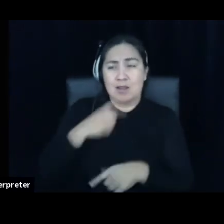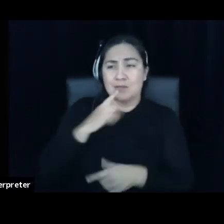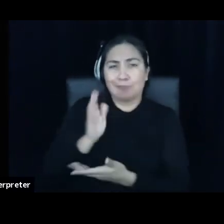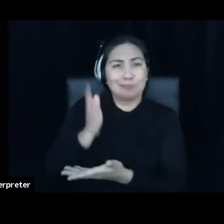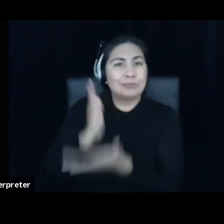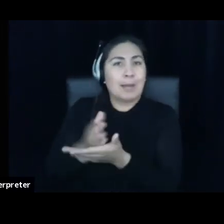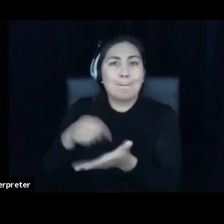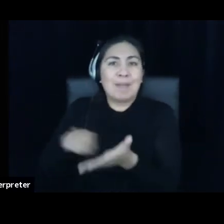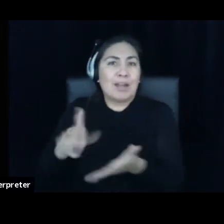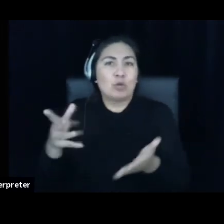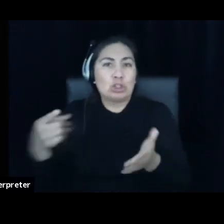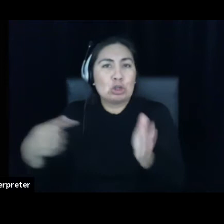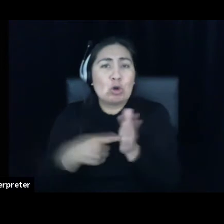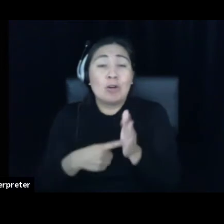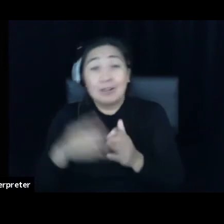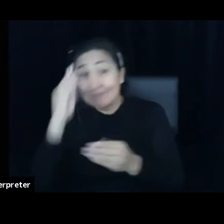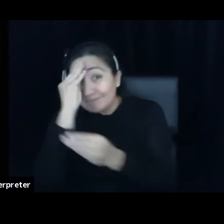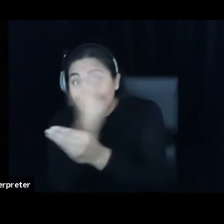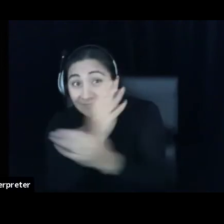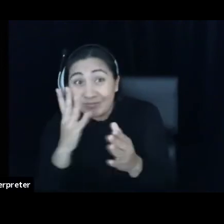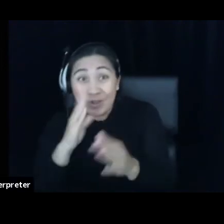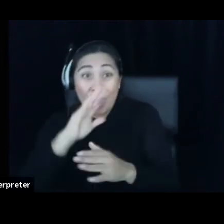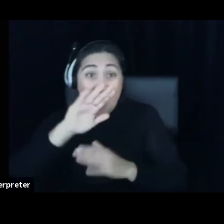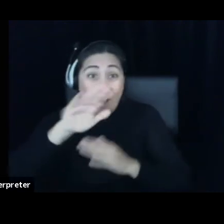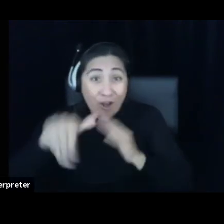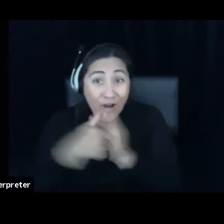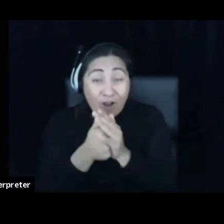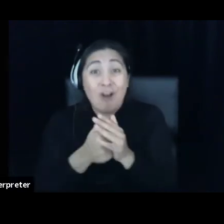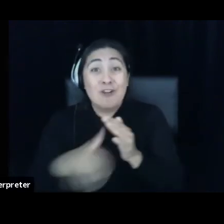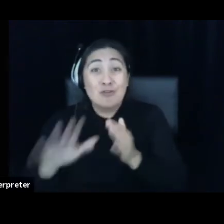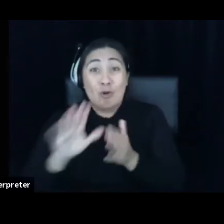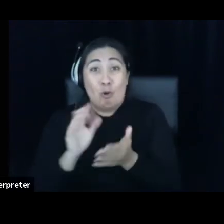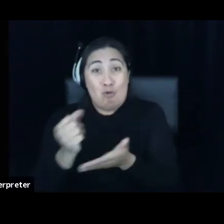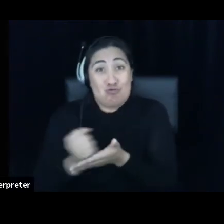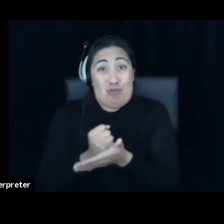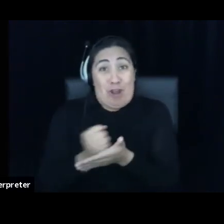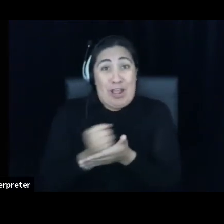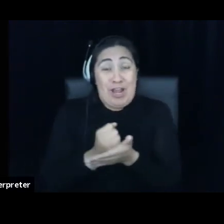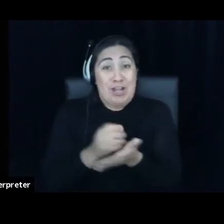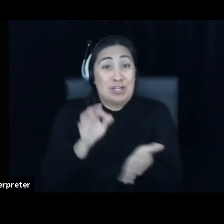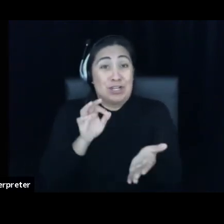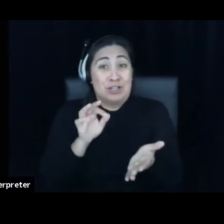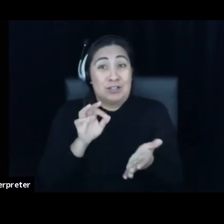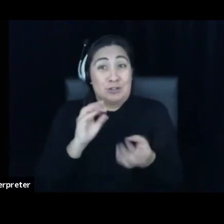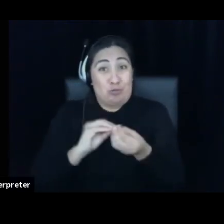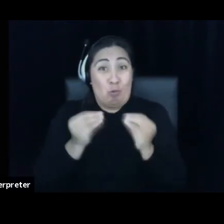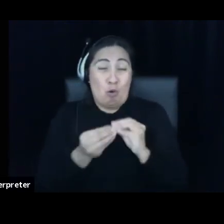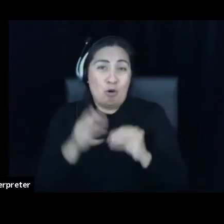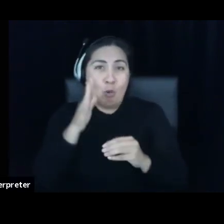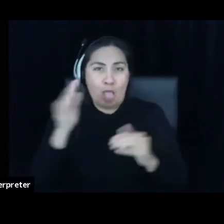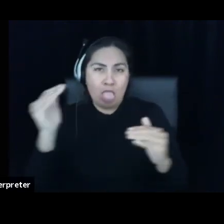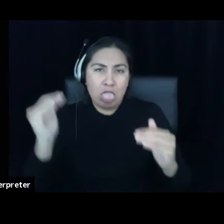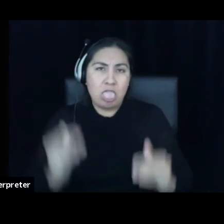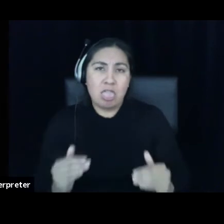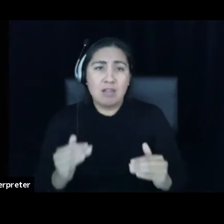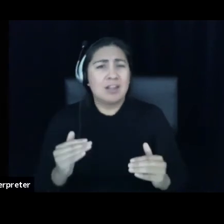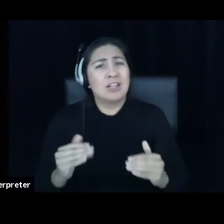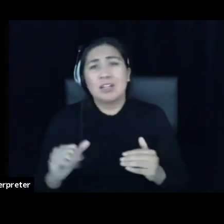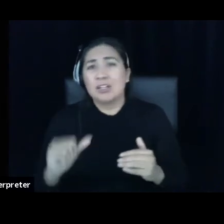Everyone's credit score is going to go down in this crisis. So please don't prioritize keeping a good credit score right